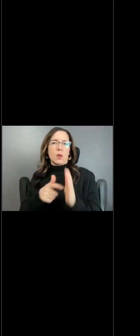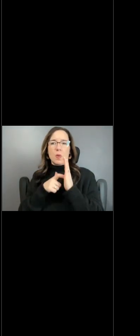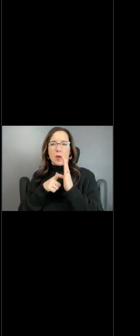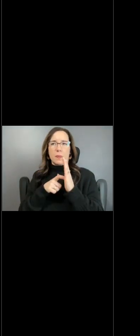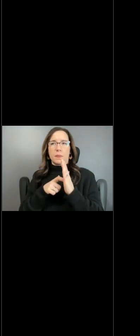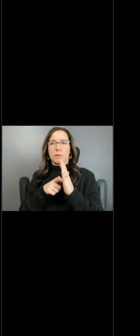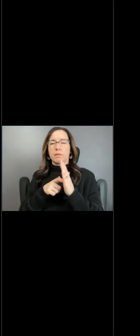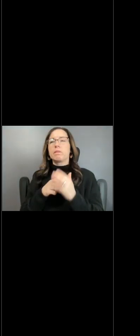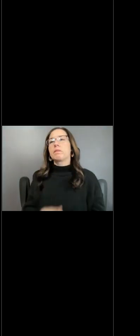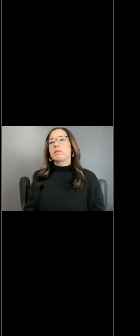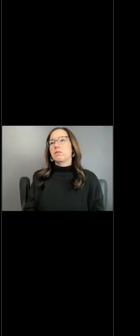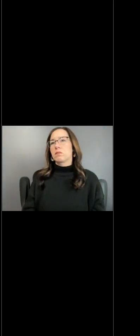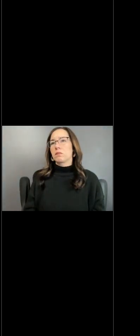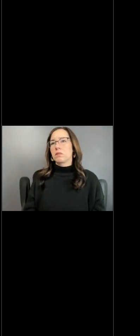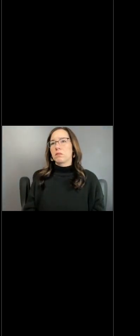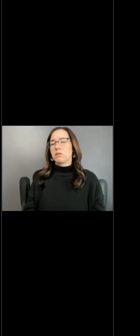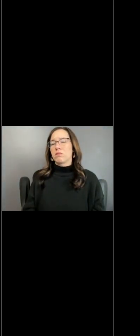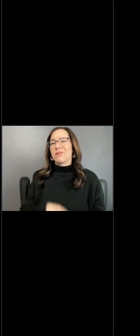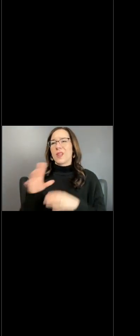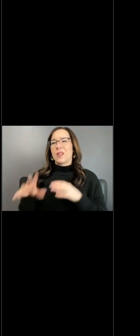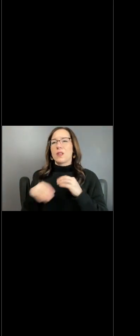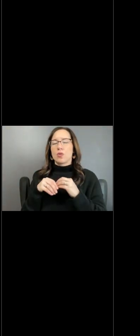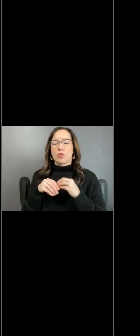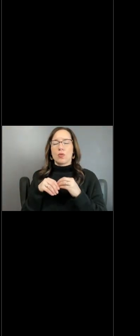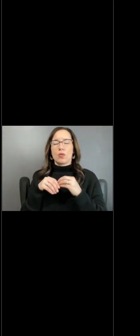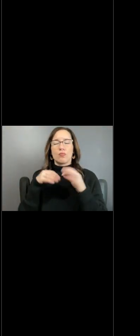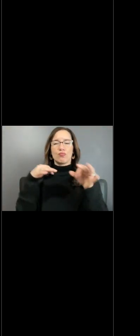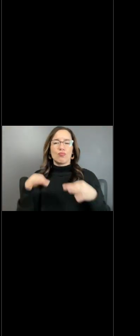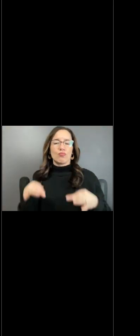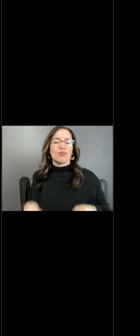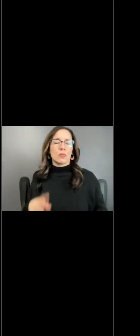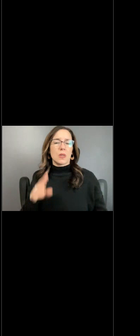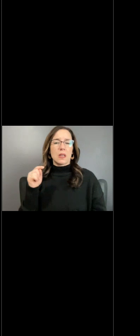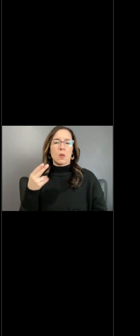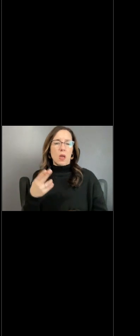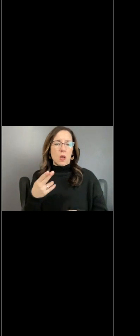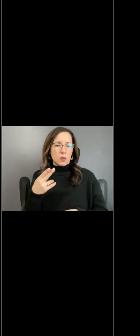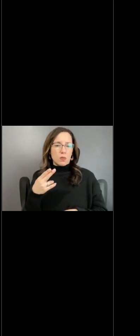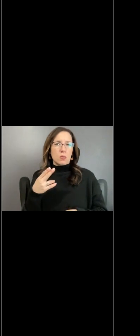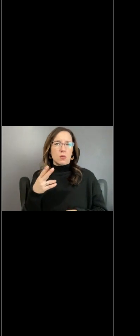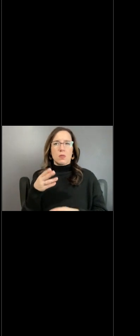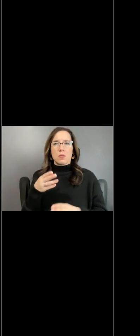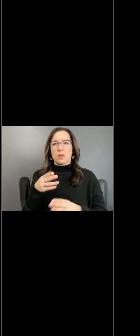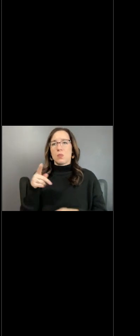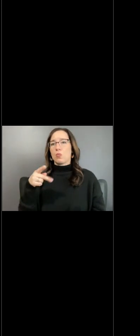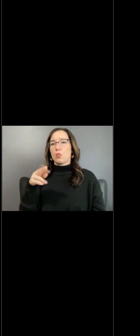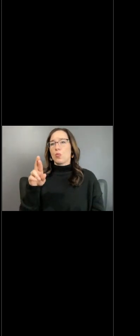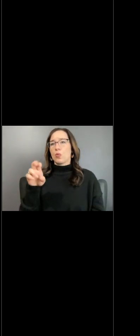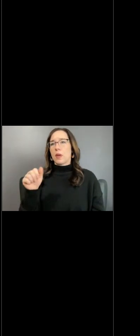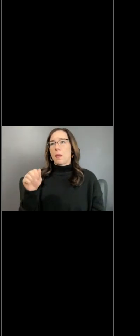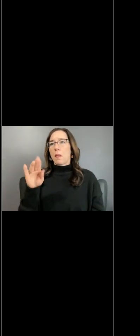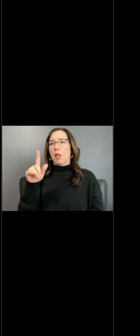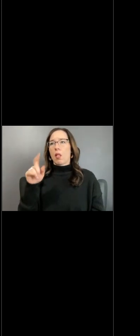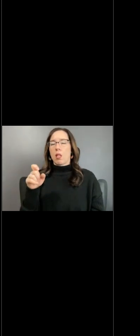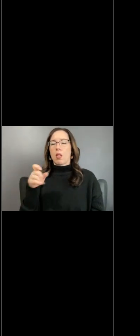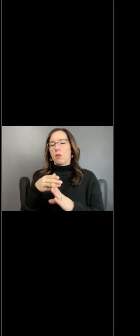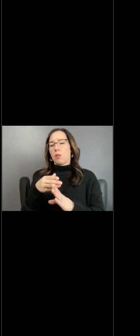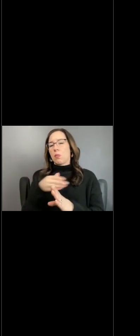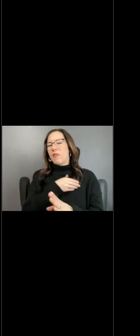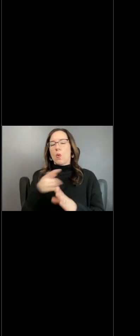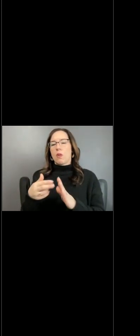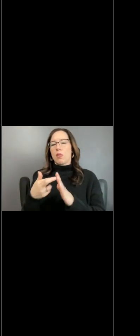can find additional discussion of townhouses in the preamble to the guidelines